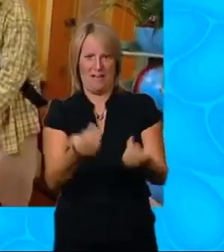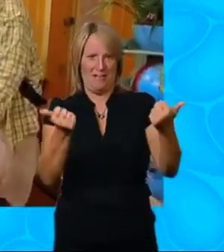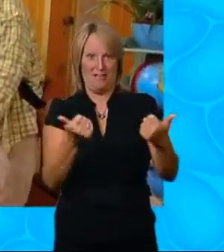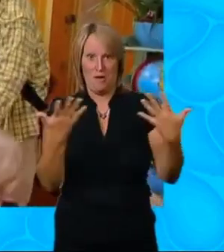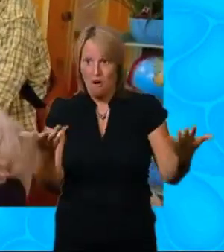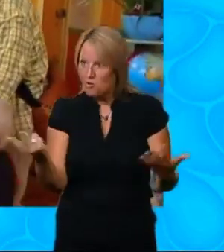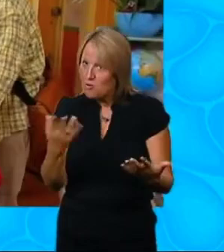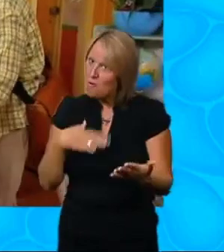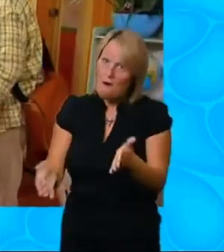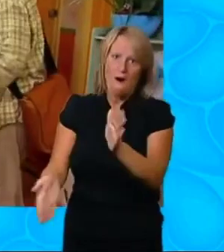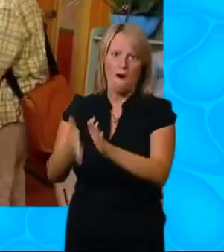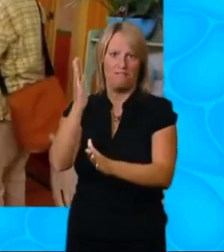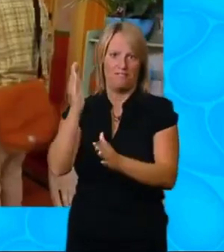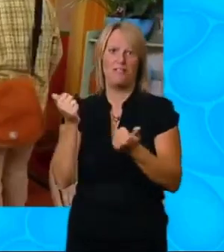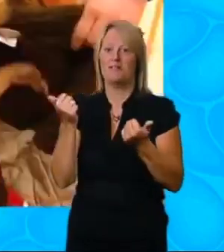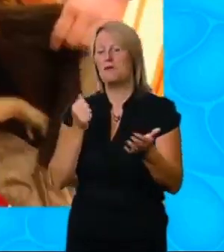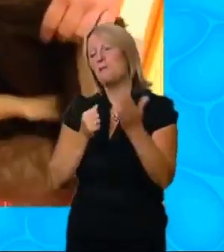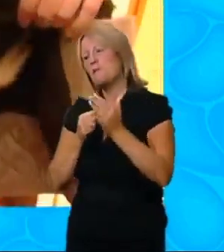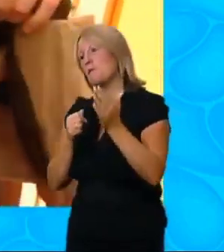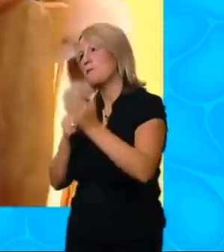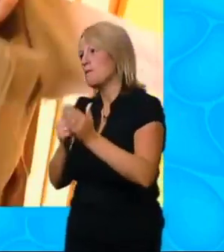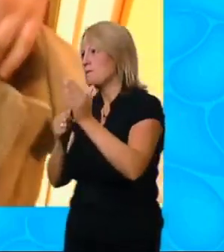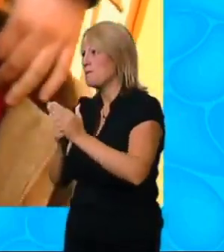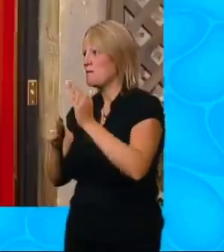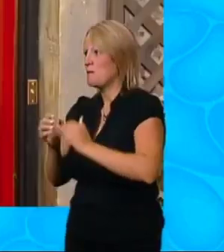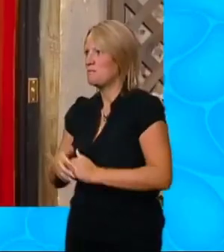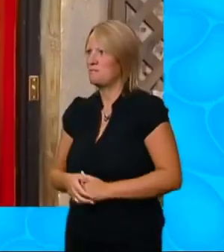You'll want to be off home. Come on, mate.